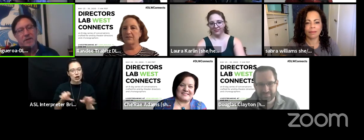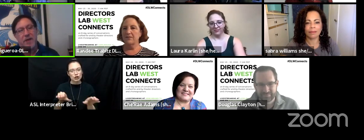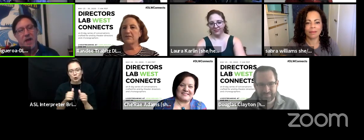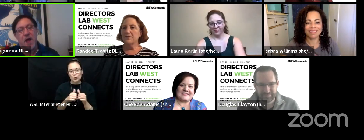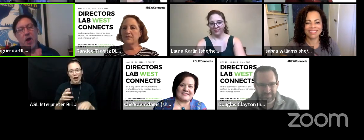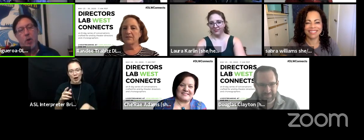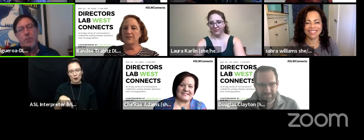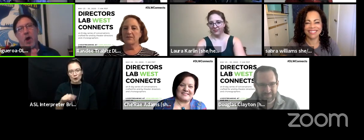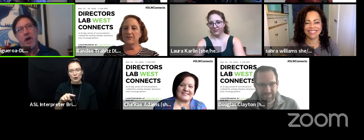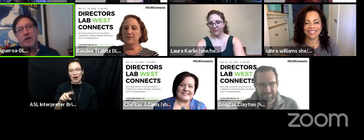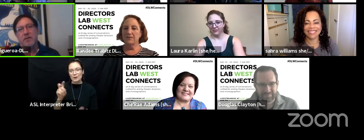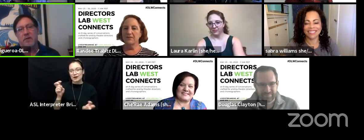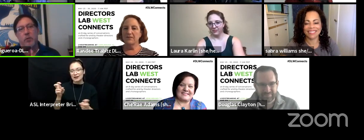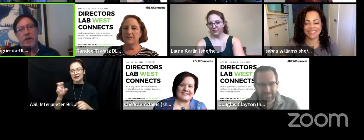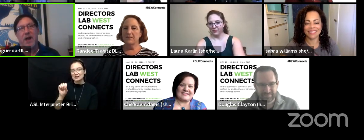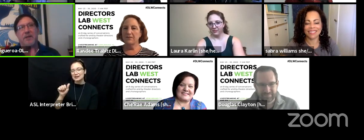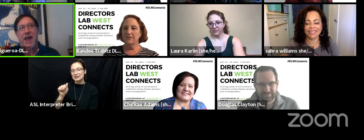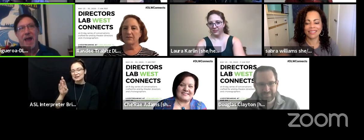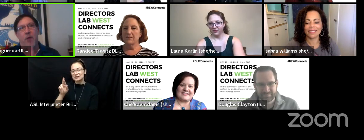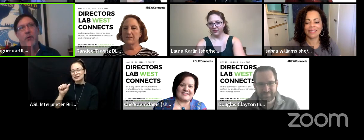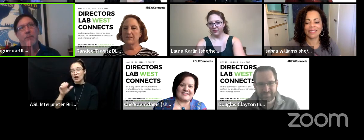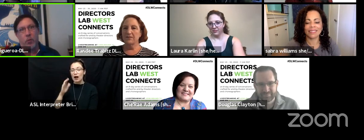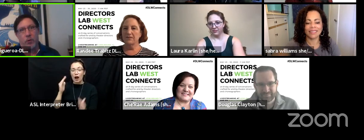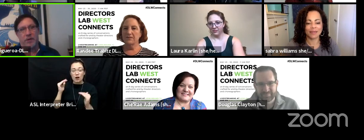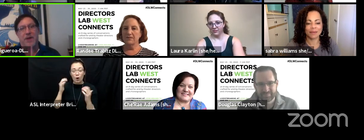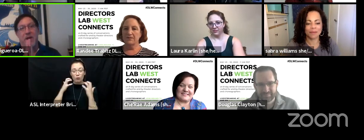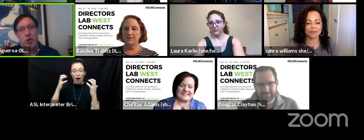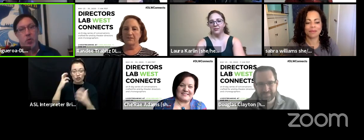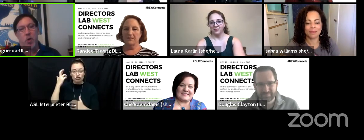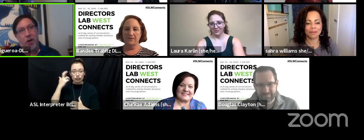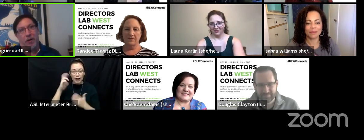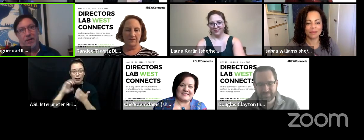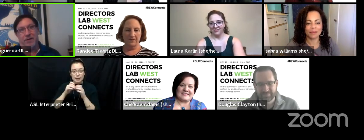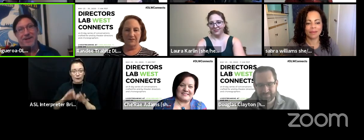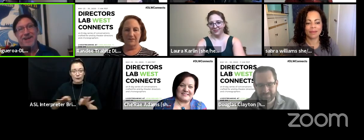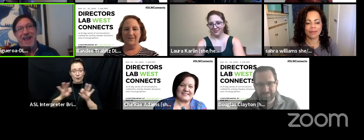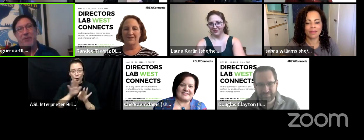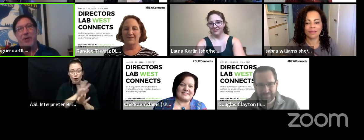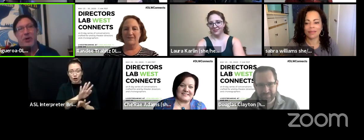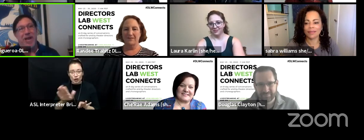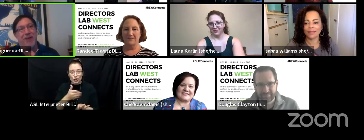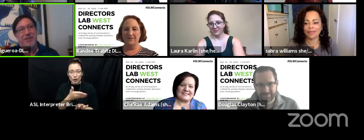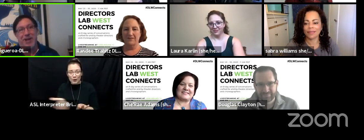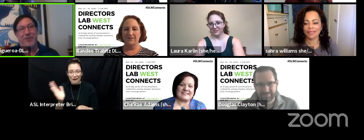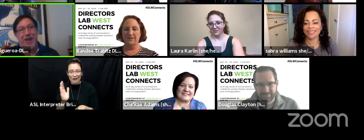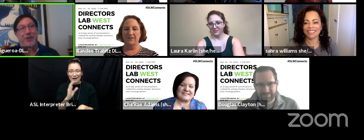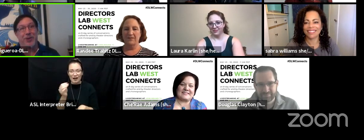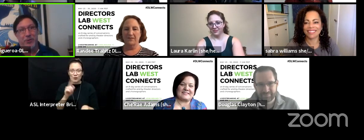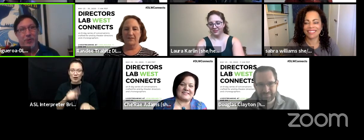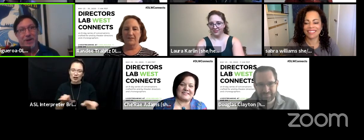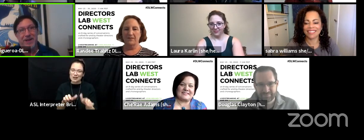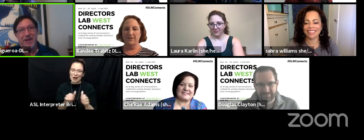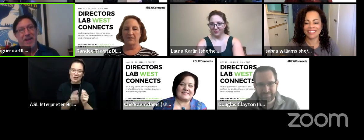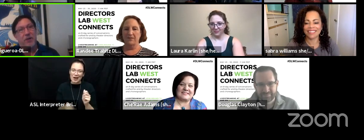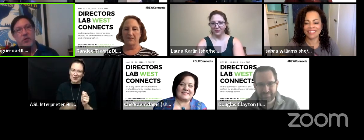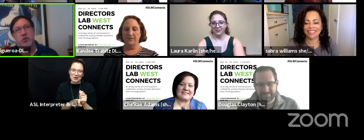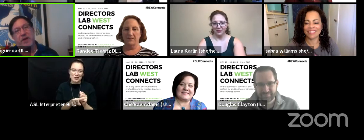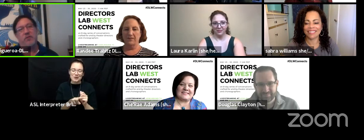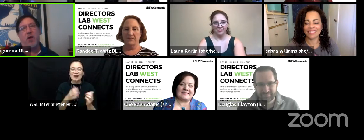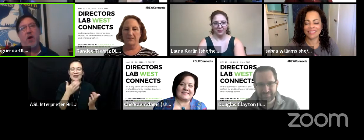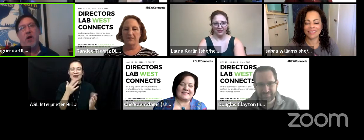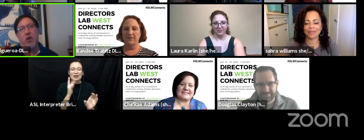in saying, I hope your audiences realize how important you are. And we couldn't have done it without you. Thank